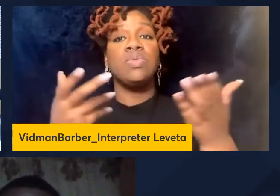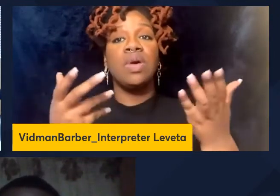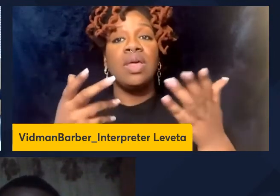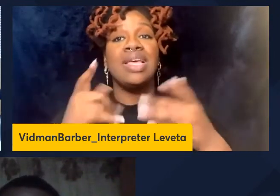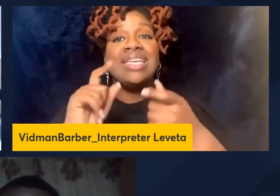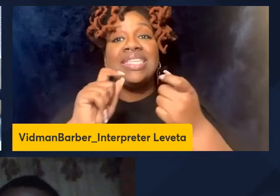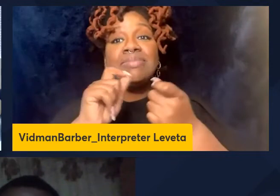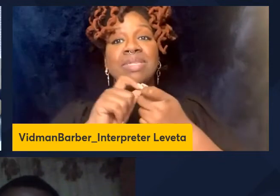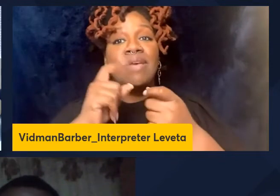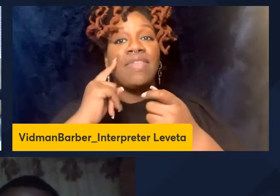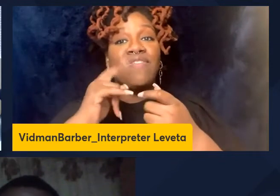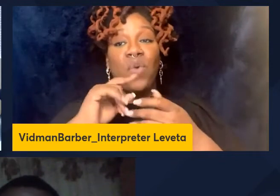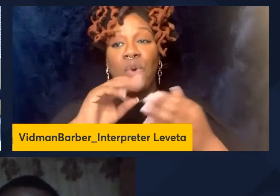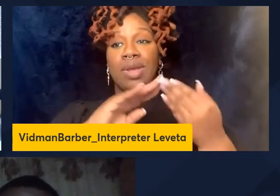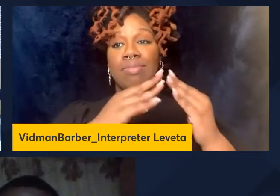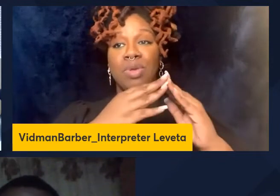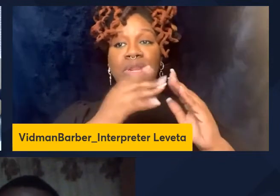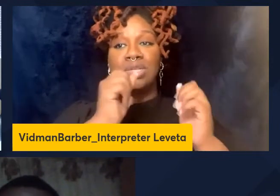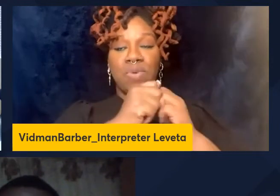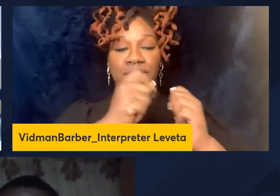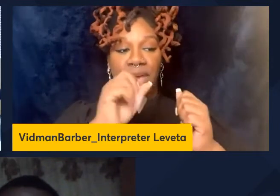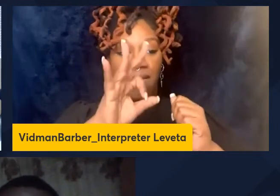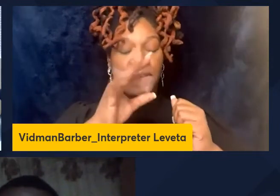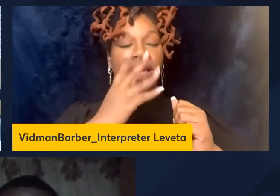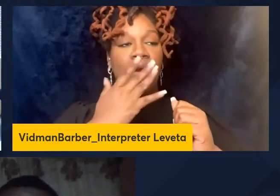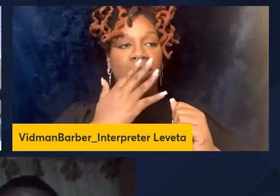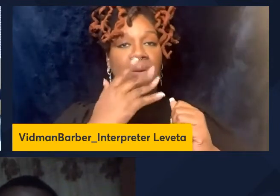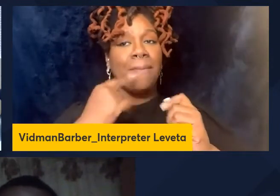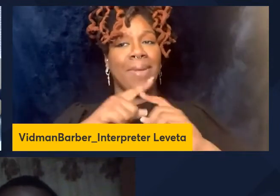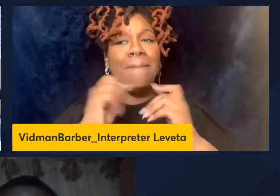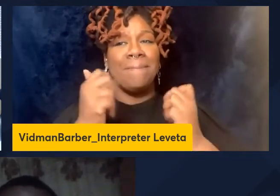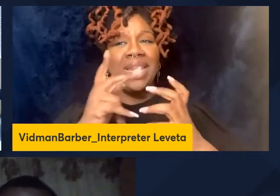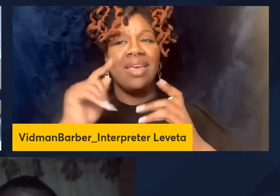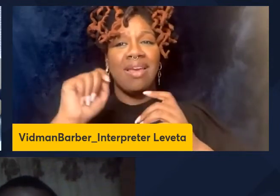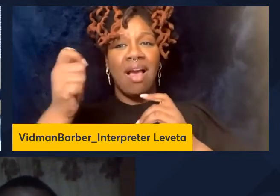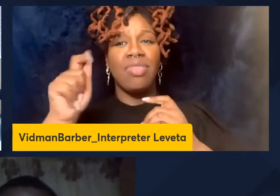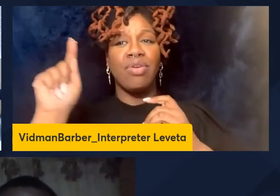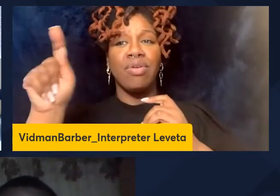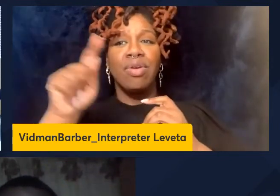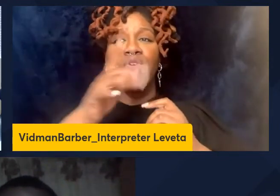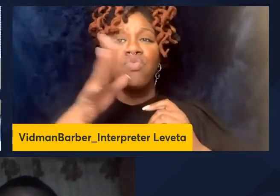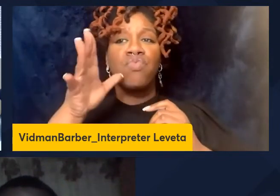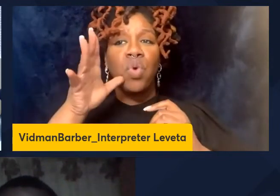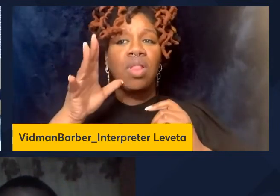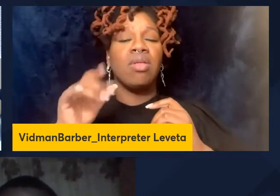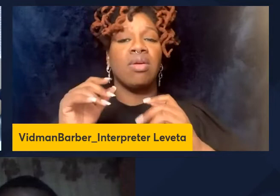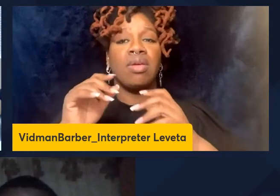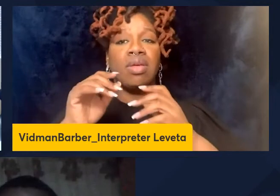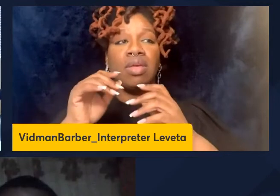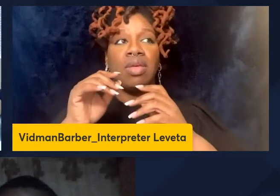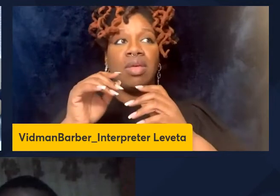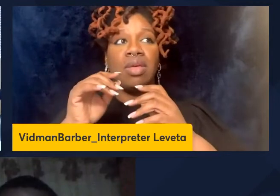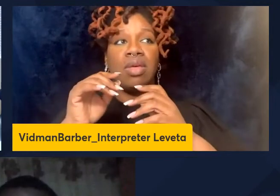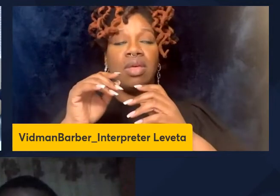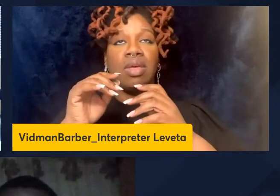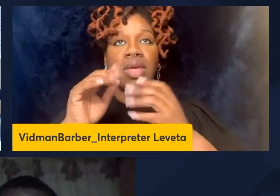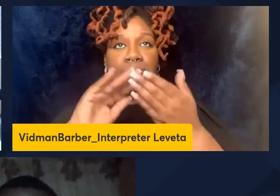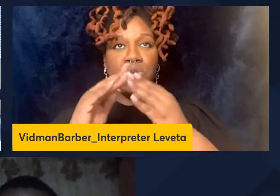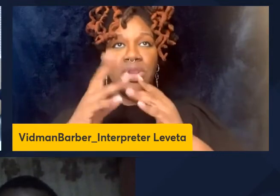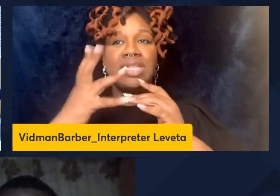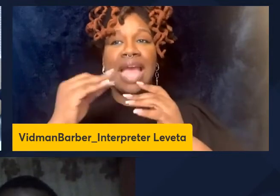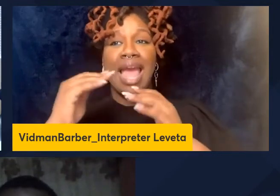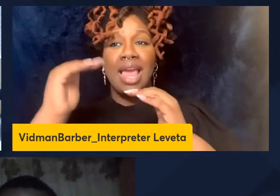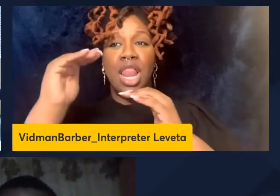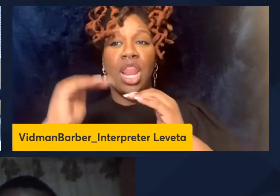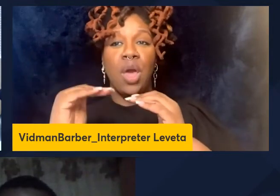specifically communities of color, but many communities, especially rural communities and lower income communities, have